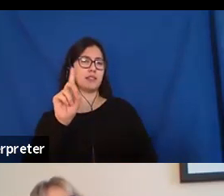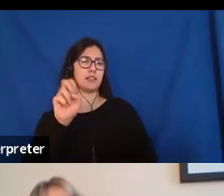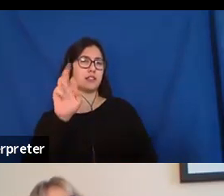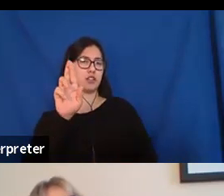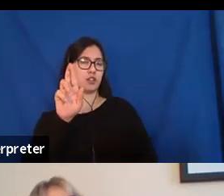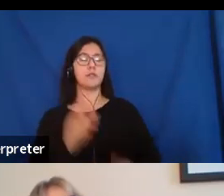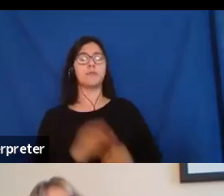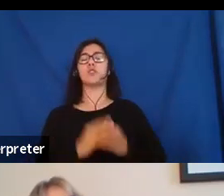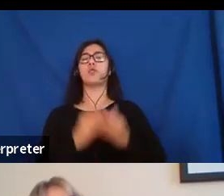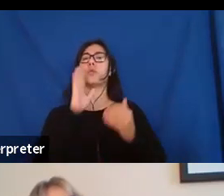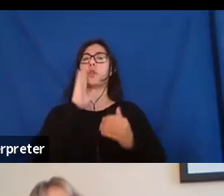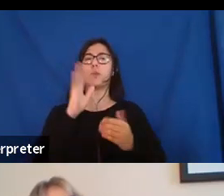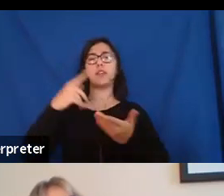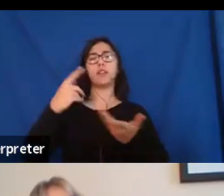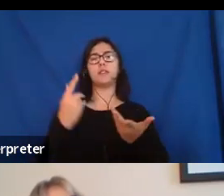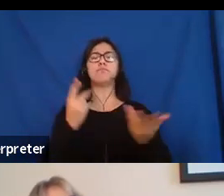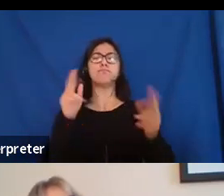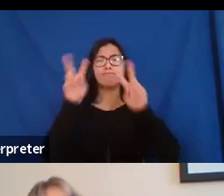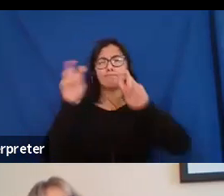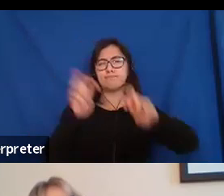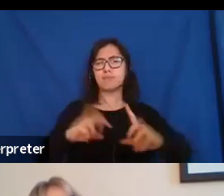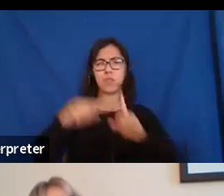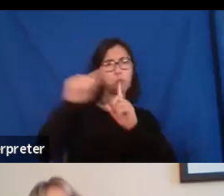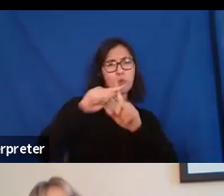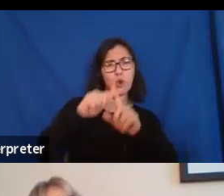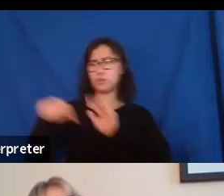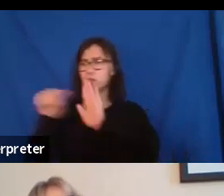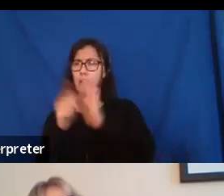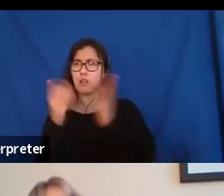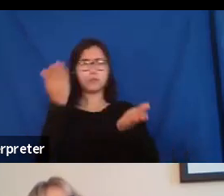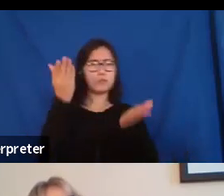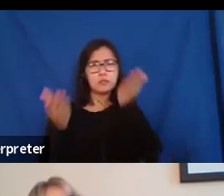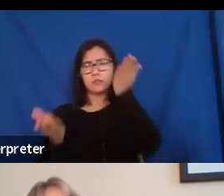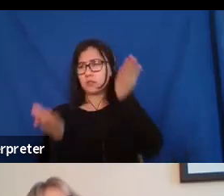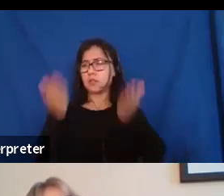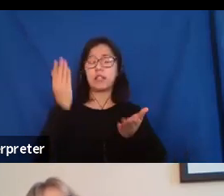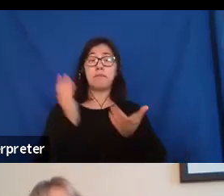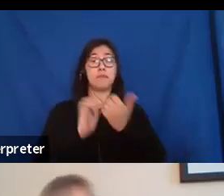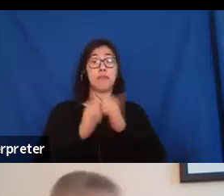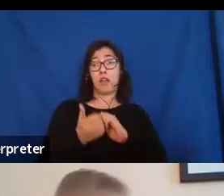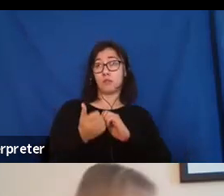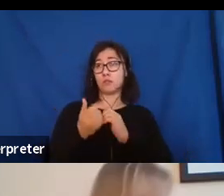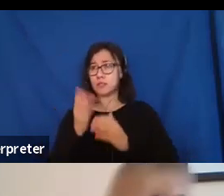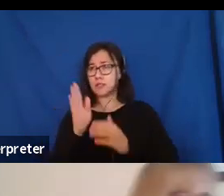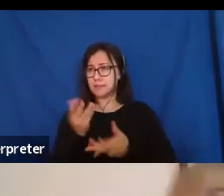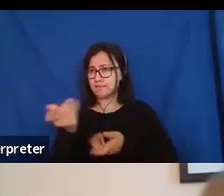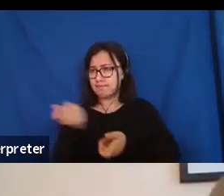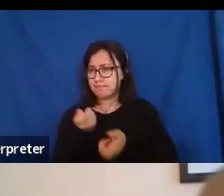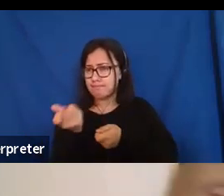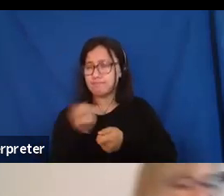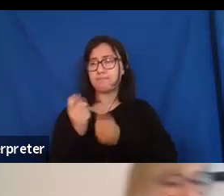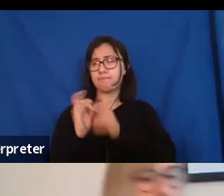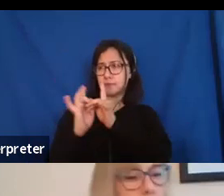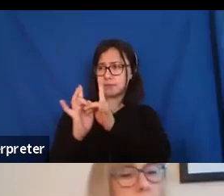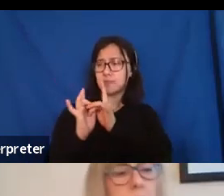of each option, how to assess our ideal methods, how to find our way in when we're training people. We're going to talk again today about how